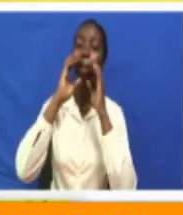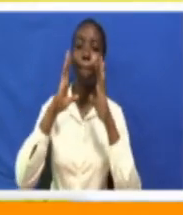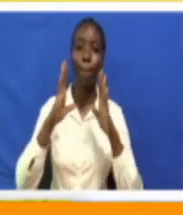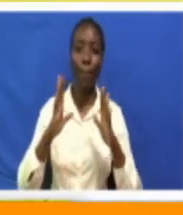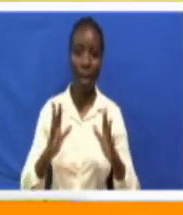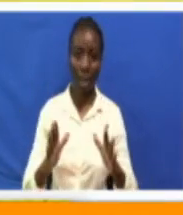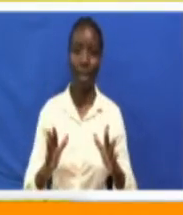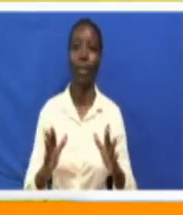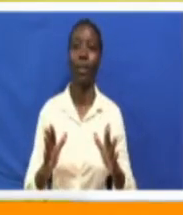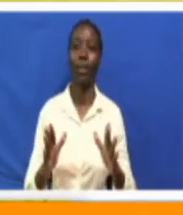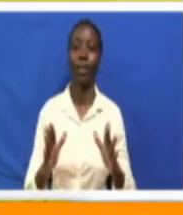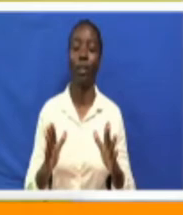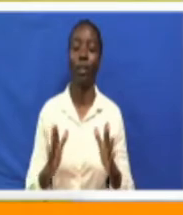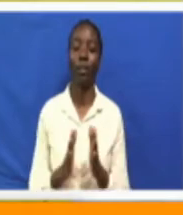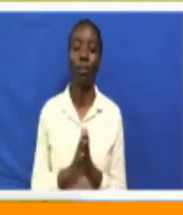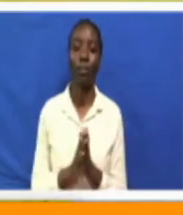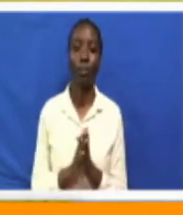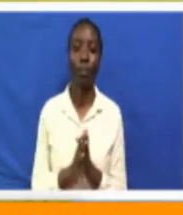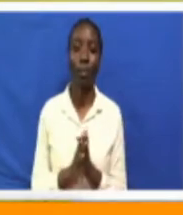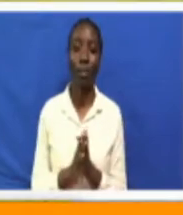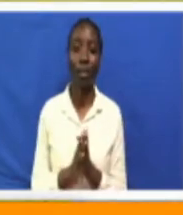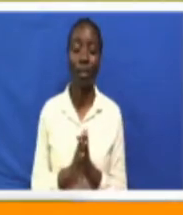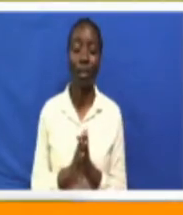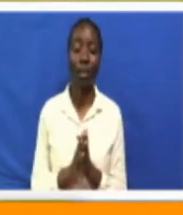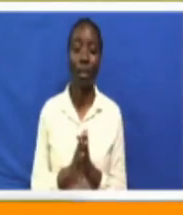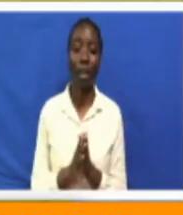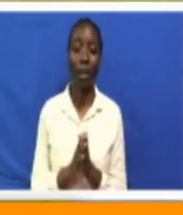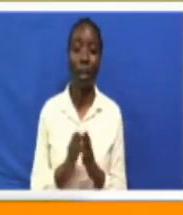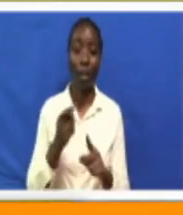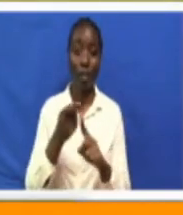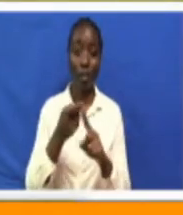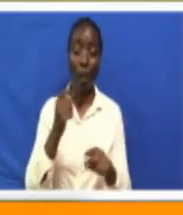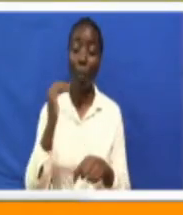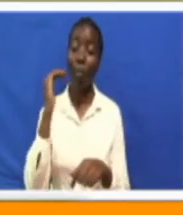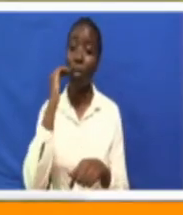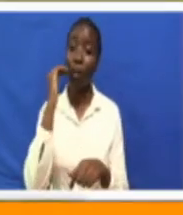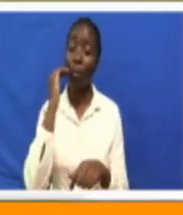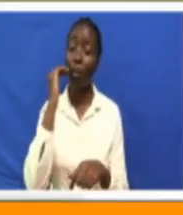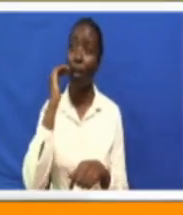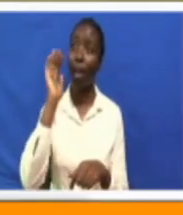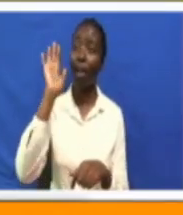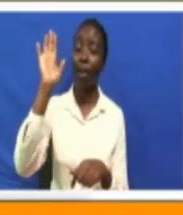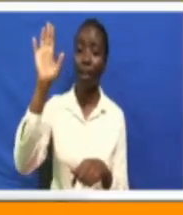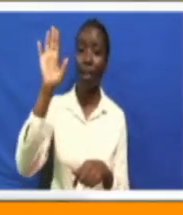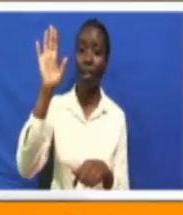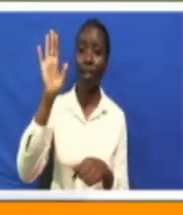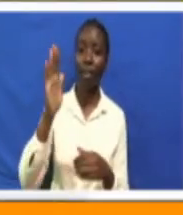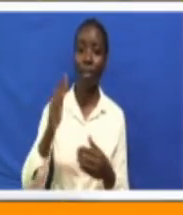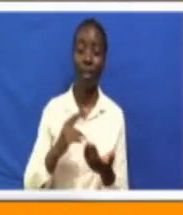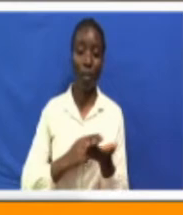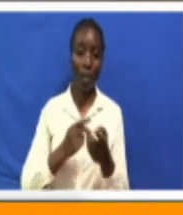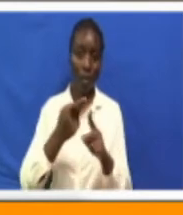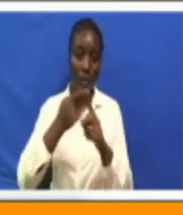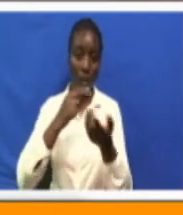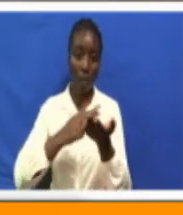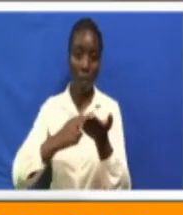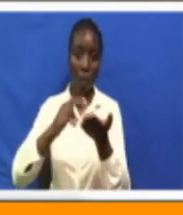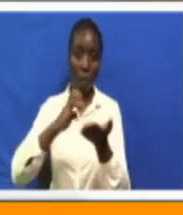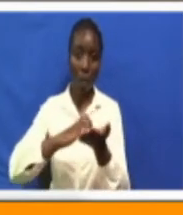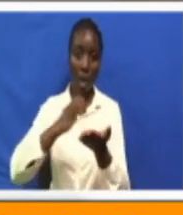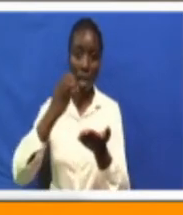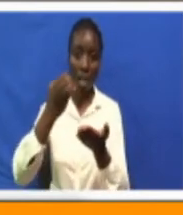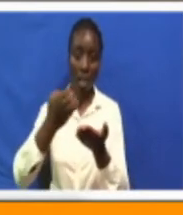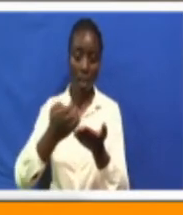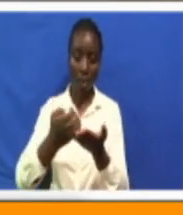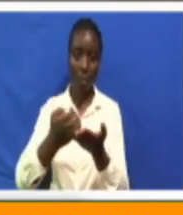as a love of bread as a roasted meat dries since cake in